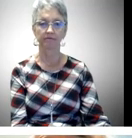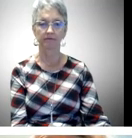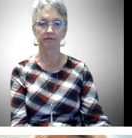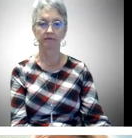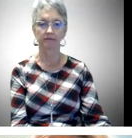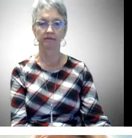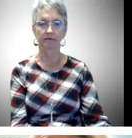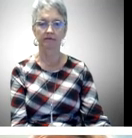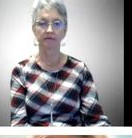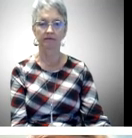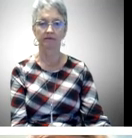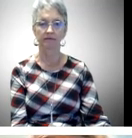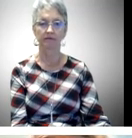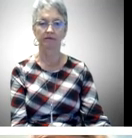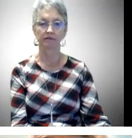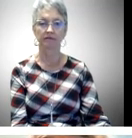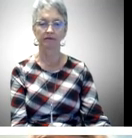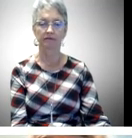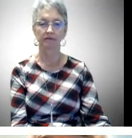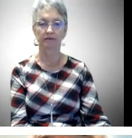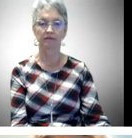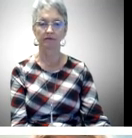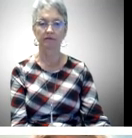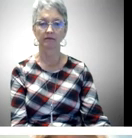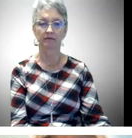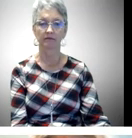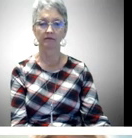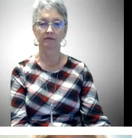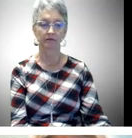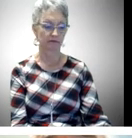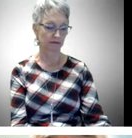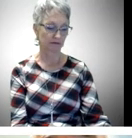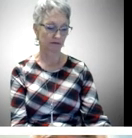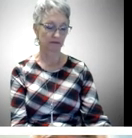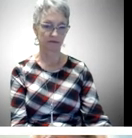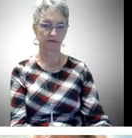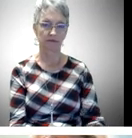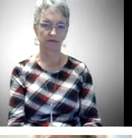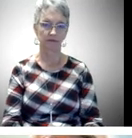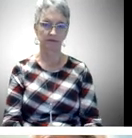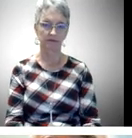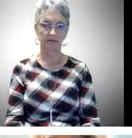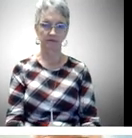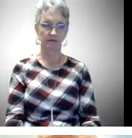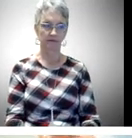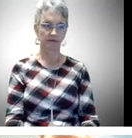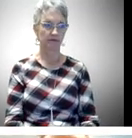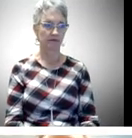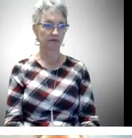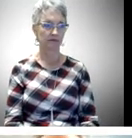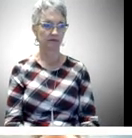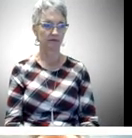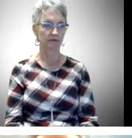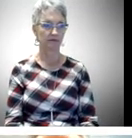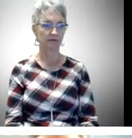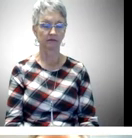and the guardian wasn't responsive when they asked for something. And so, but the courts would, what happens